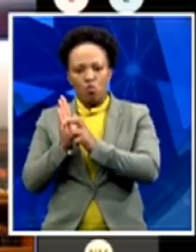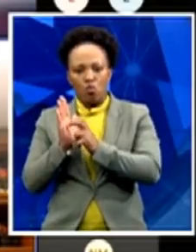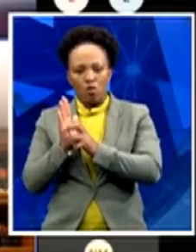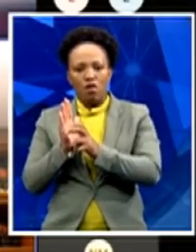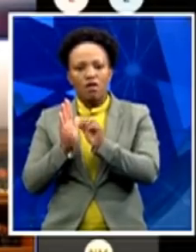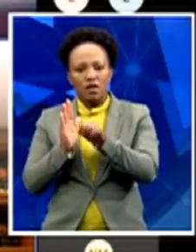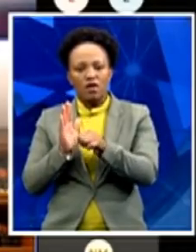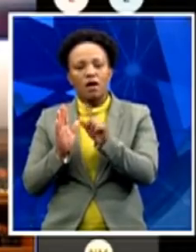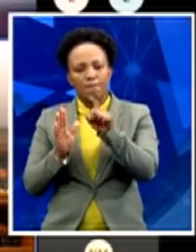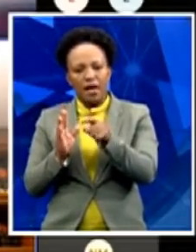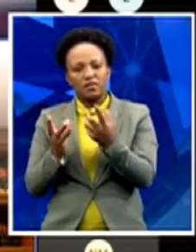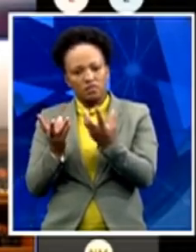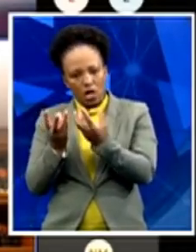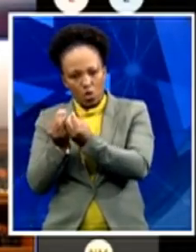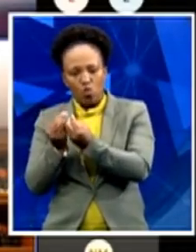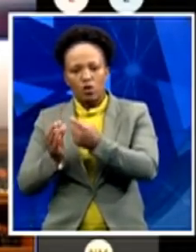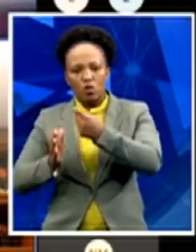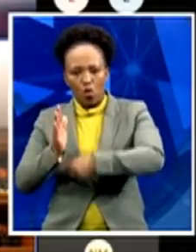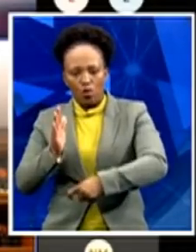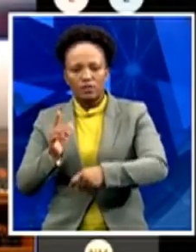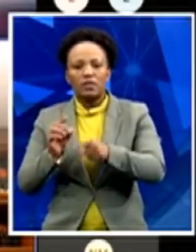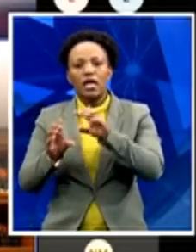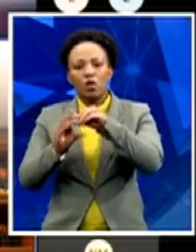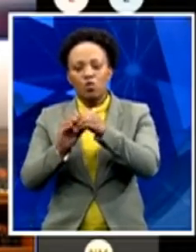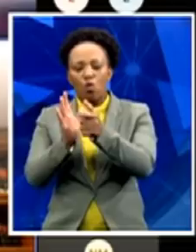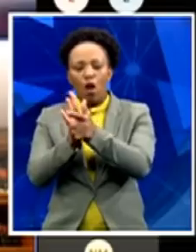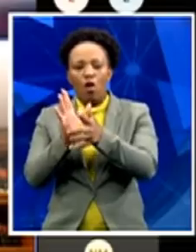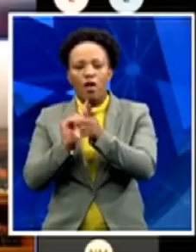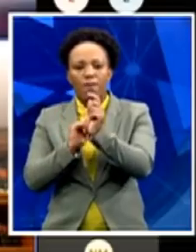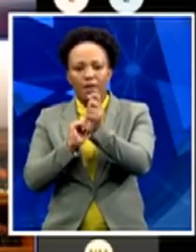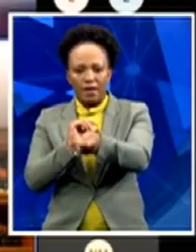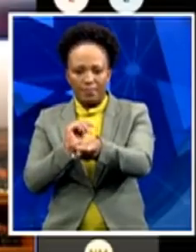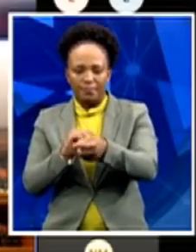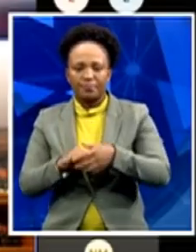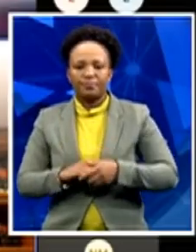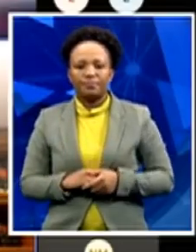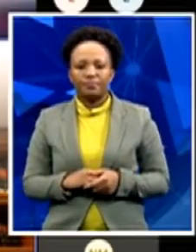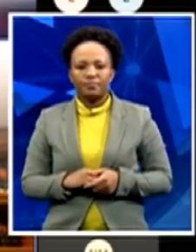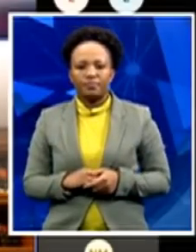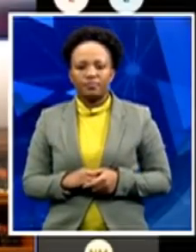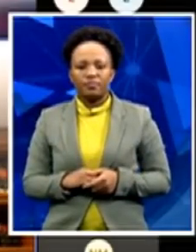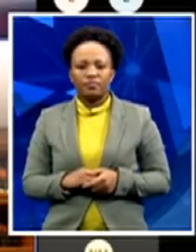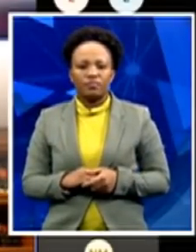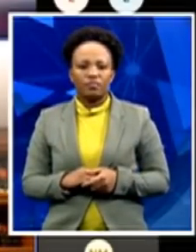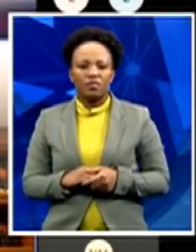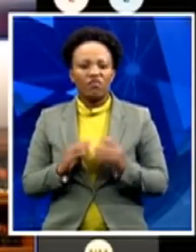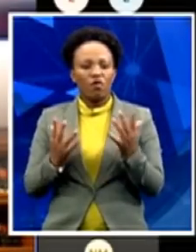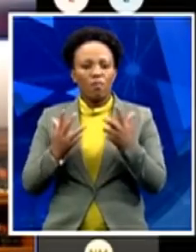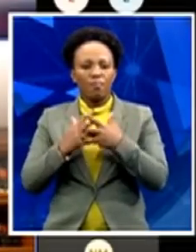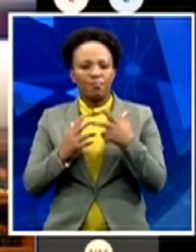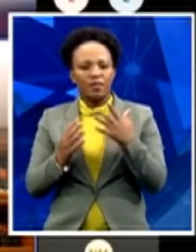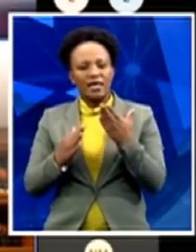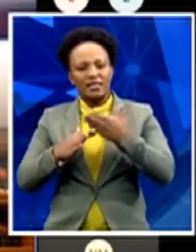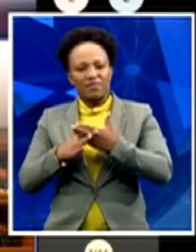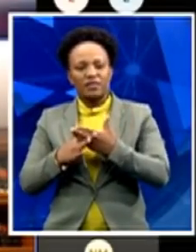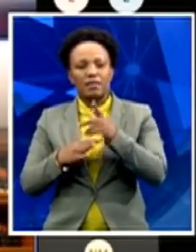senior counsel. In the interne matter, the application for intervention is struck from the roll with costs due to